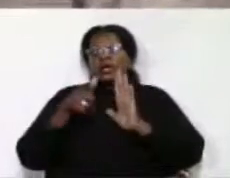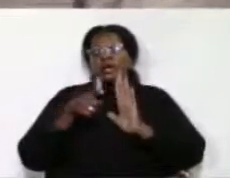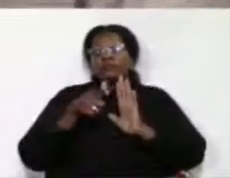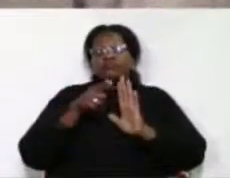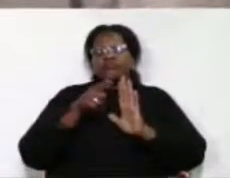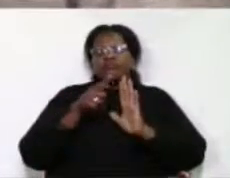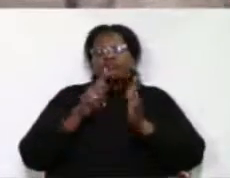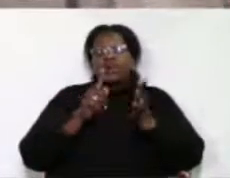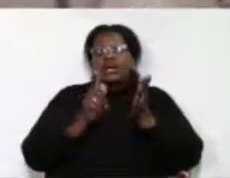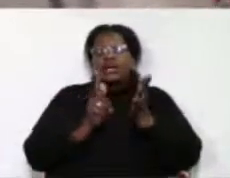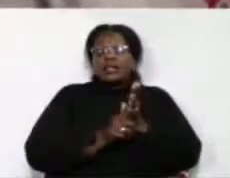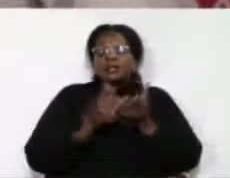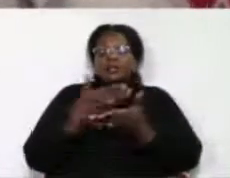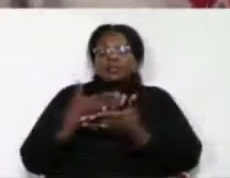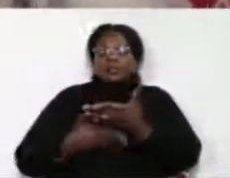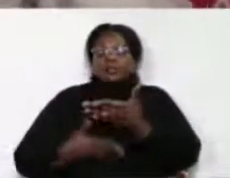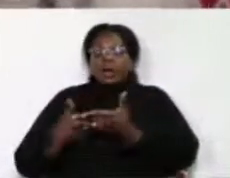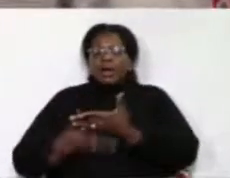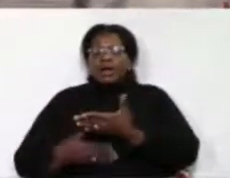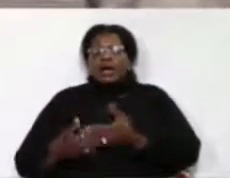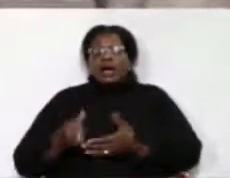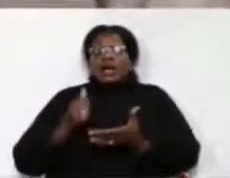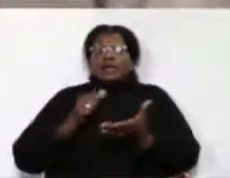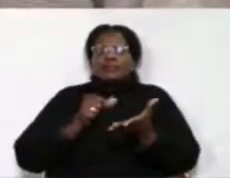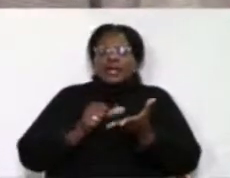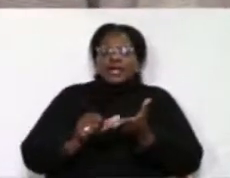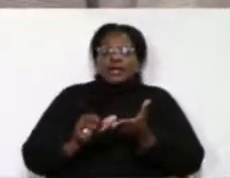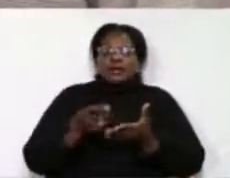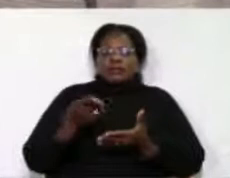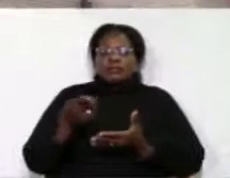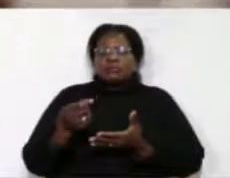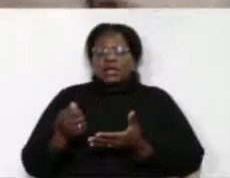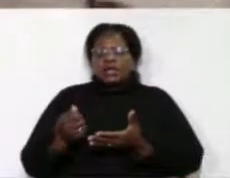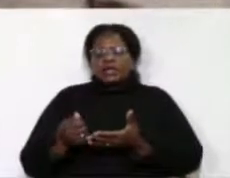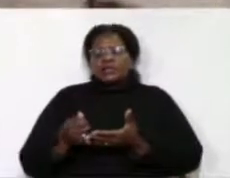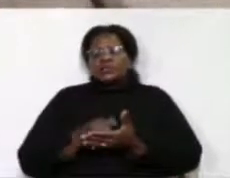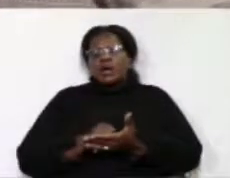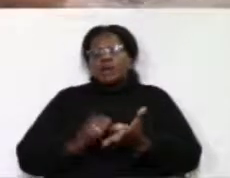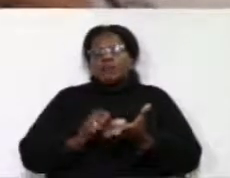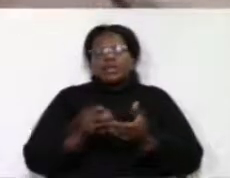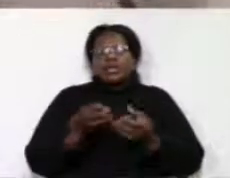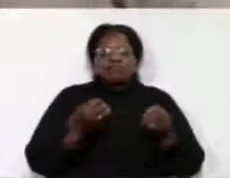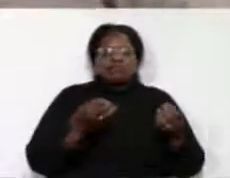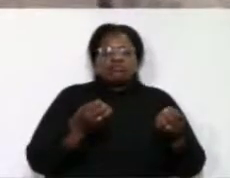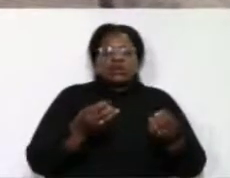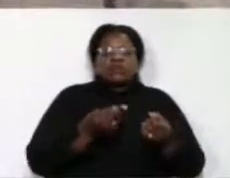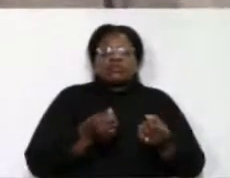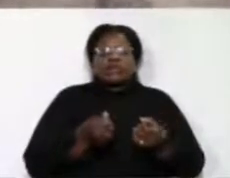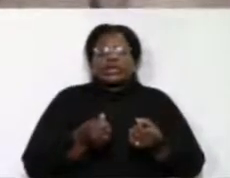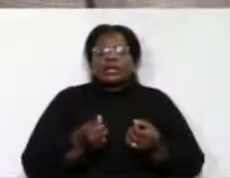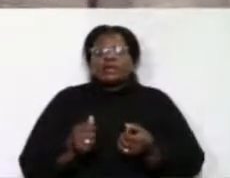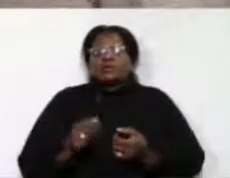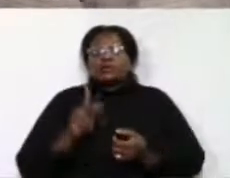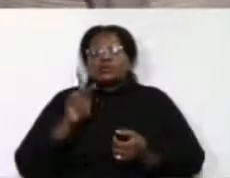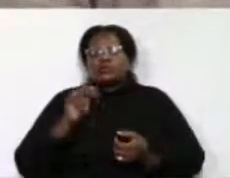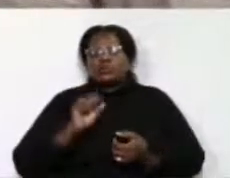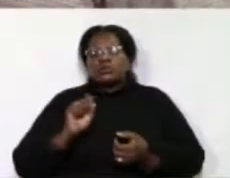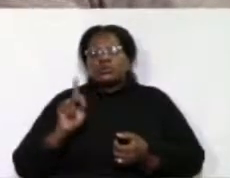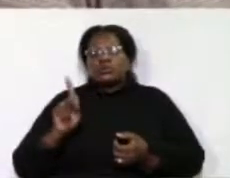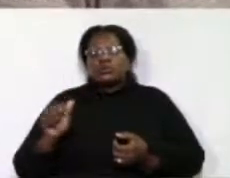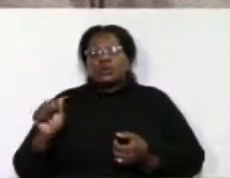paid Vorman and Brock so much money to run a spa, and I'm running the spa. That's